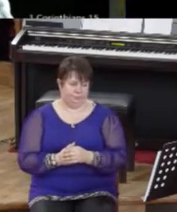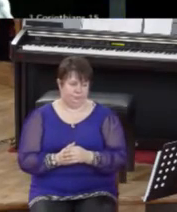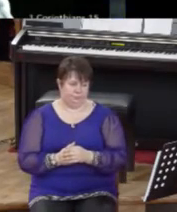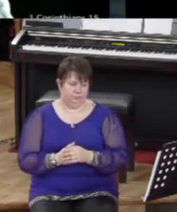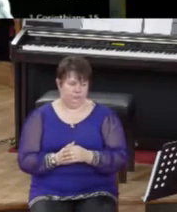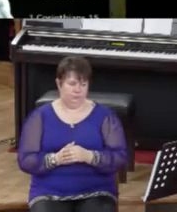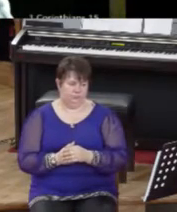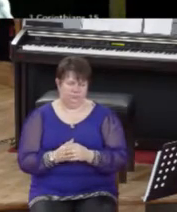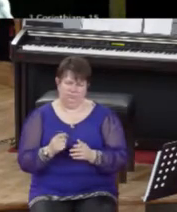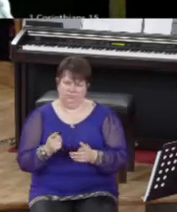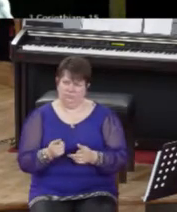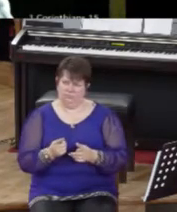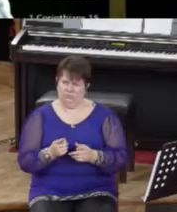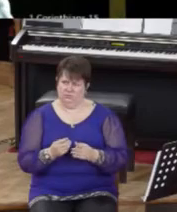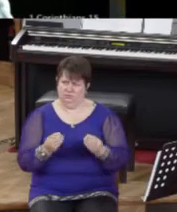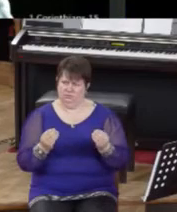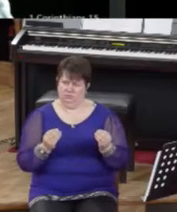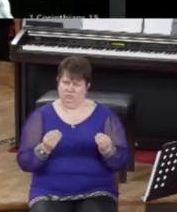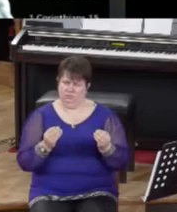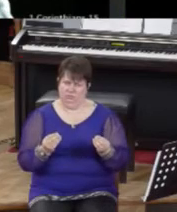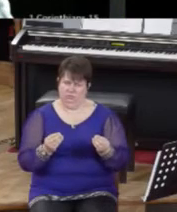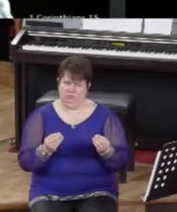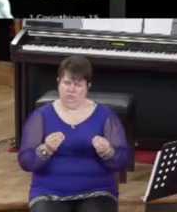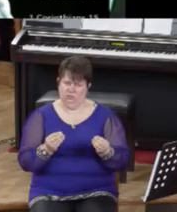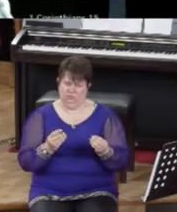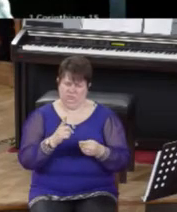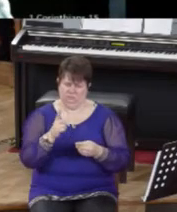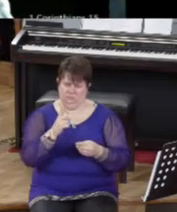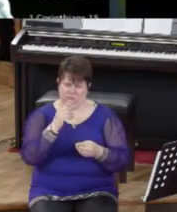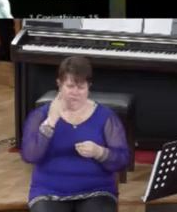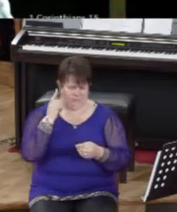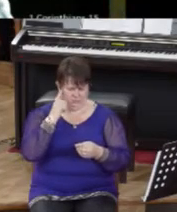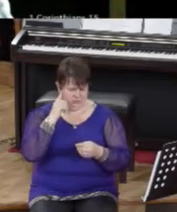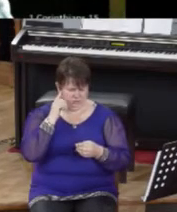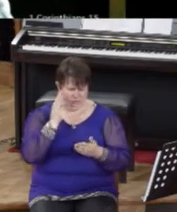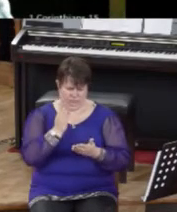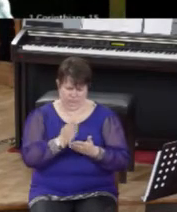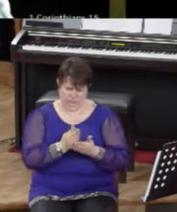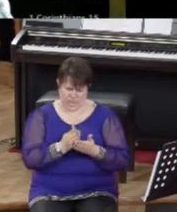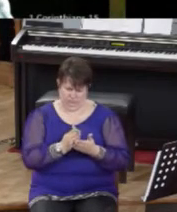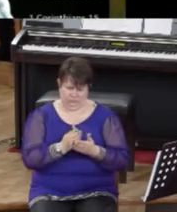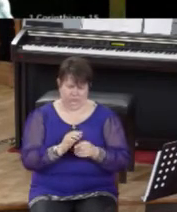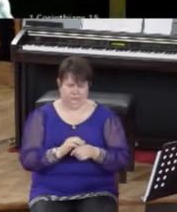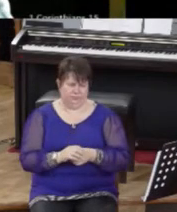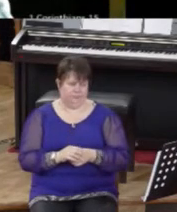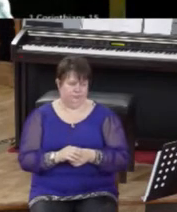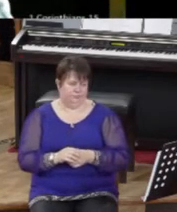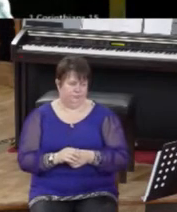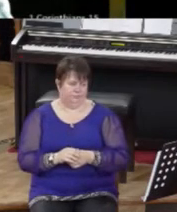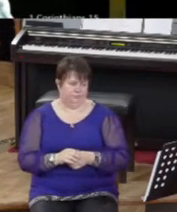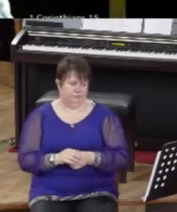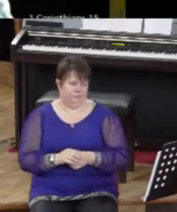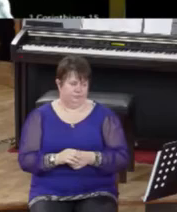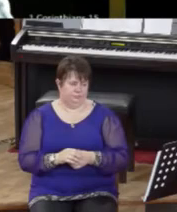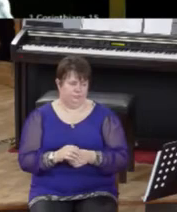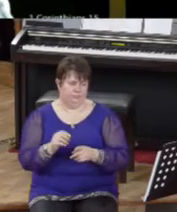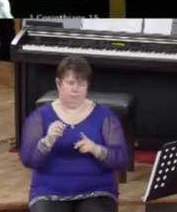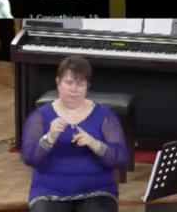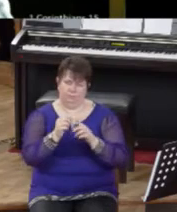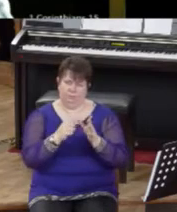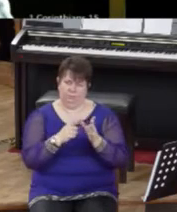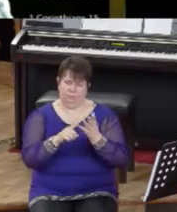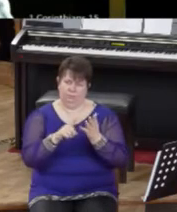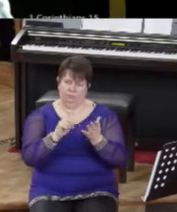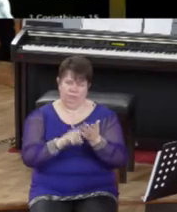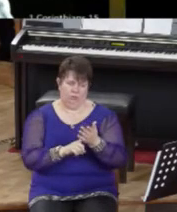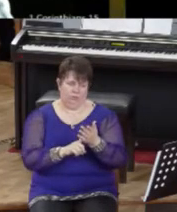This was foreign to those of a Greek philosophy and mindset. But Paul says